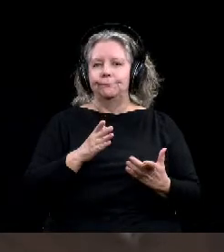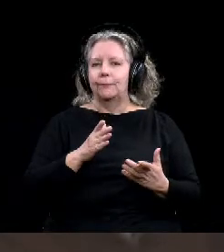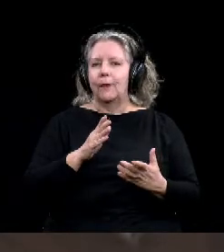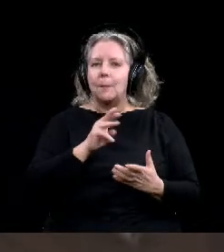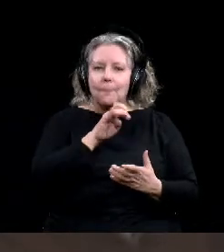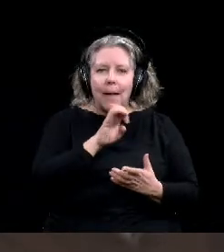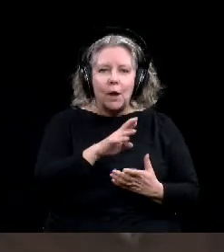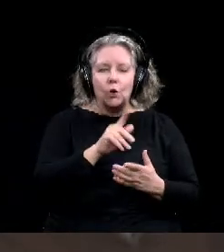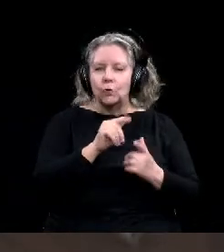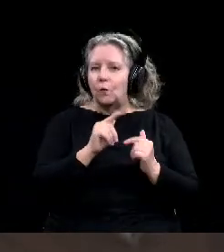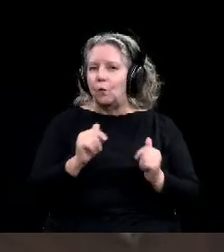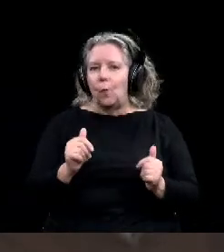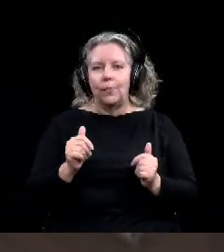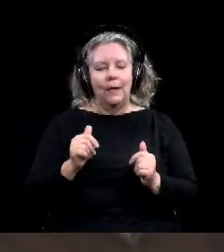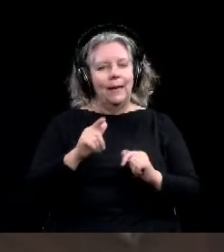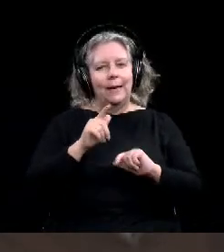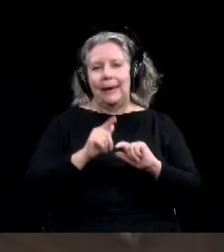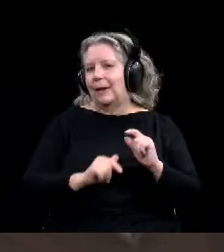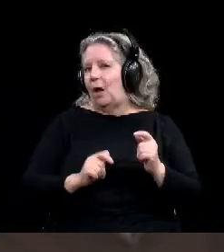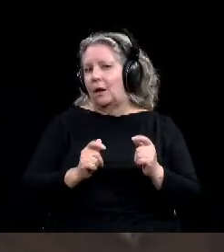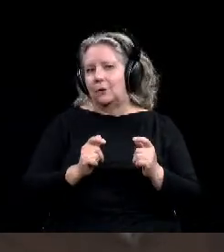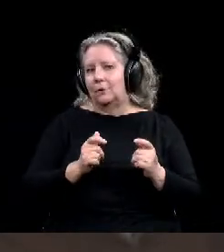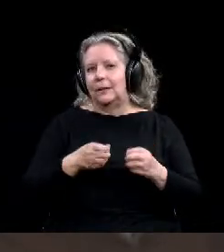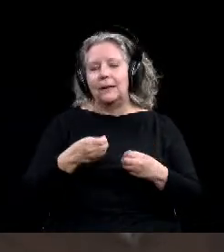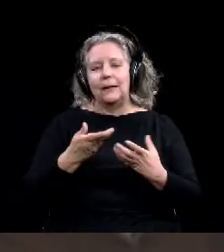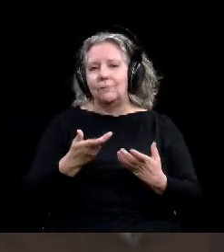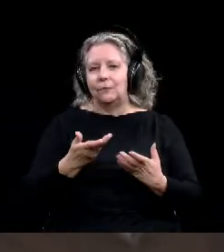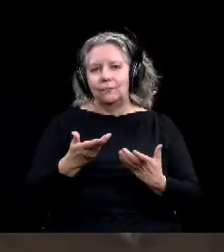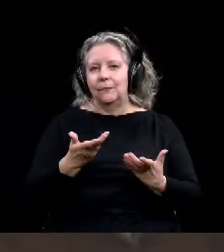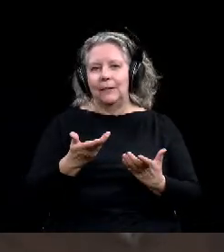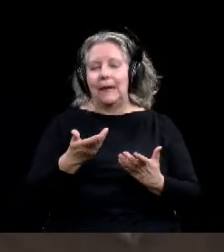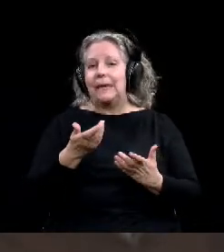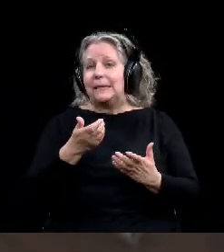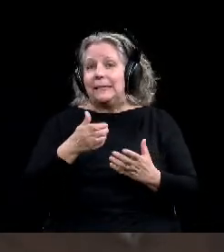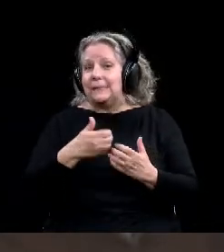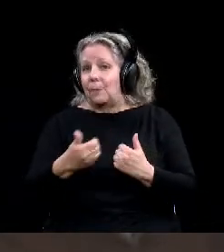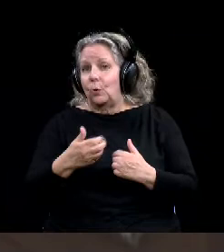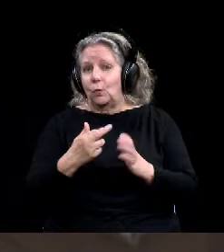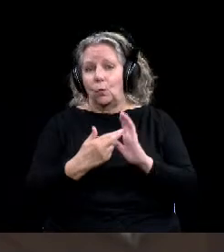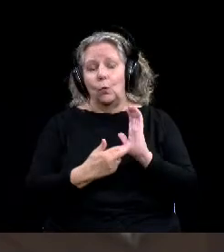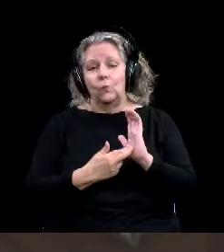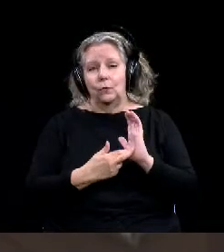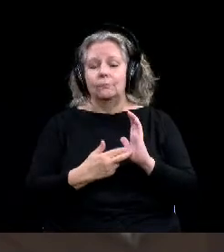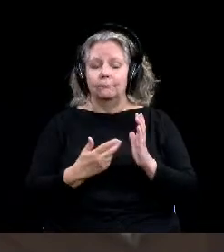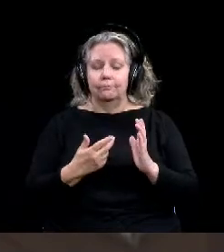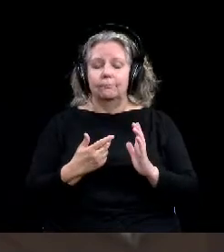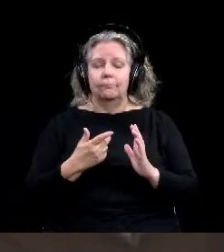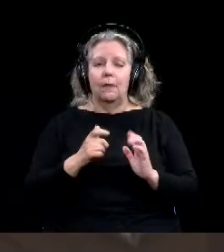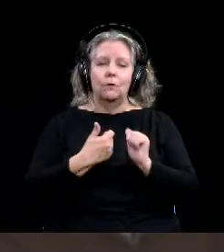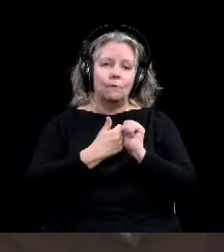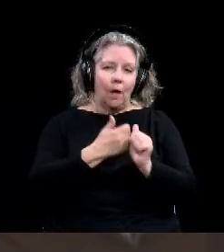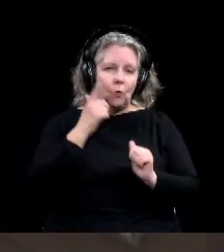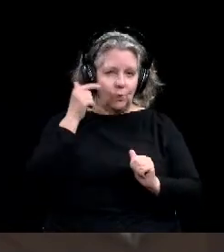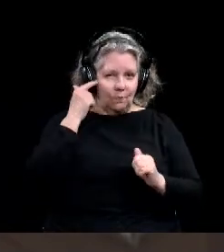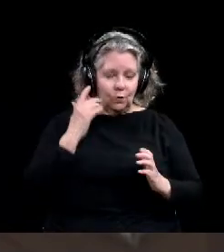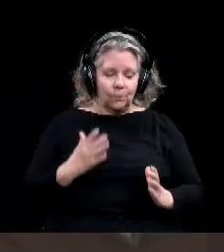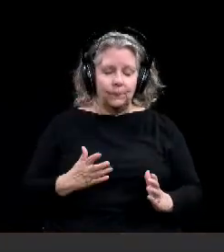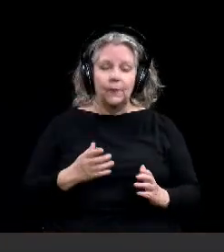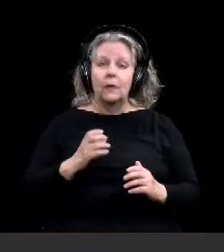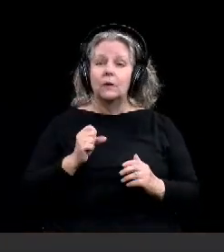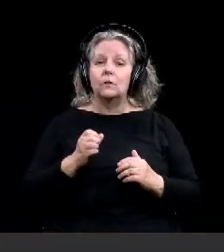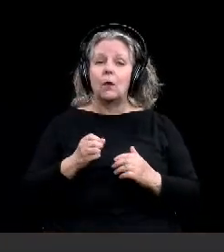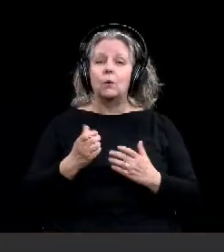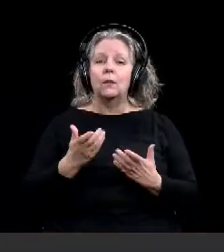we're able to do so. And now for an update on the Wacom and Clinton County Public Health District's vaccination clinic.